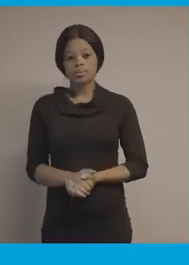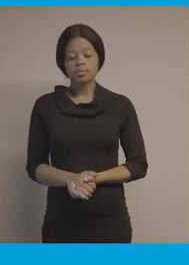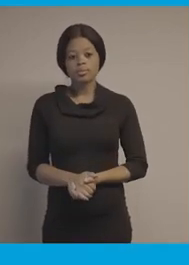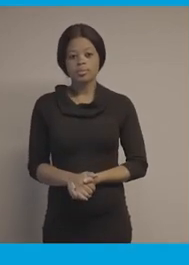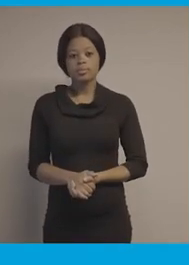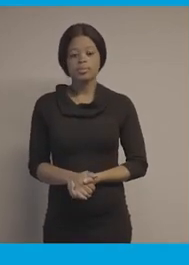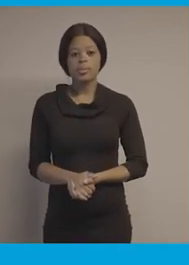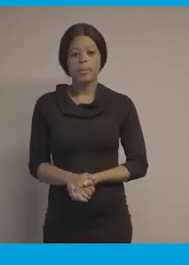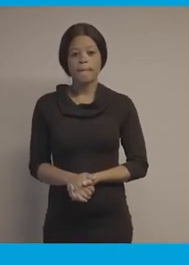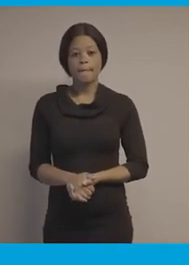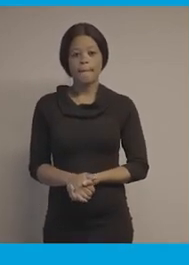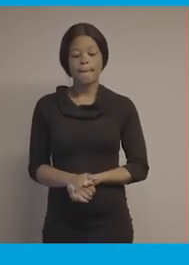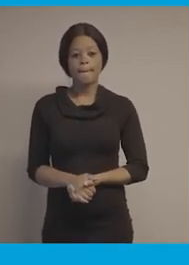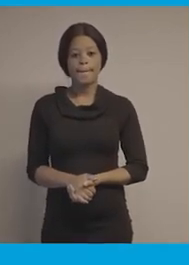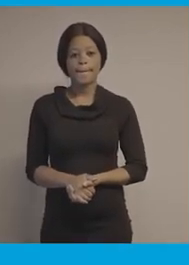Suid-Afrika.